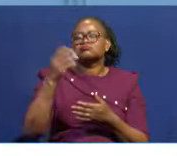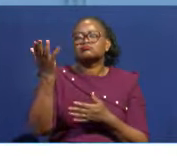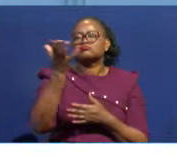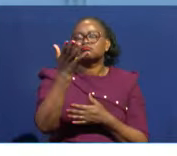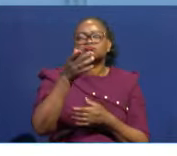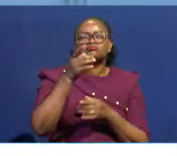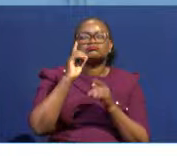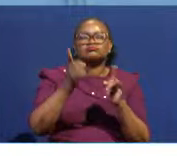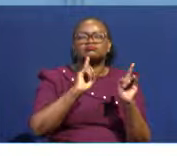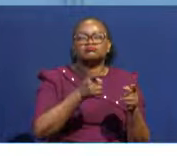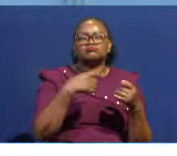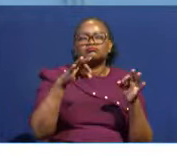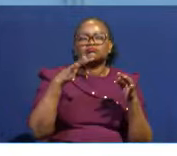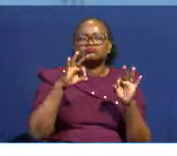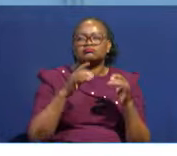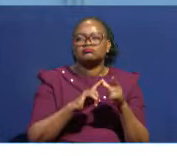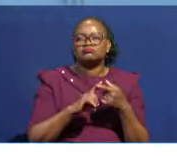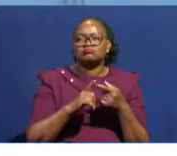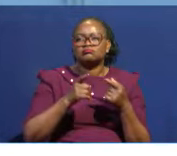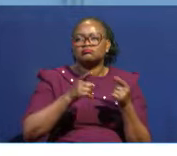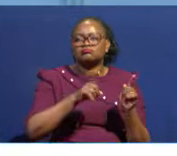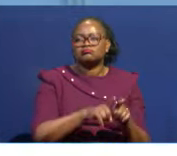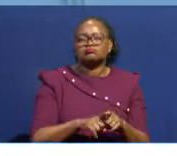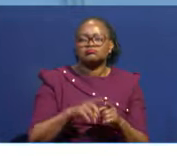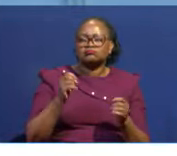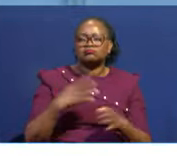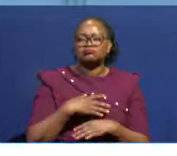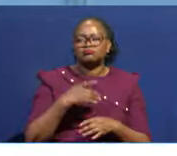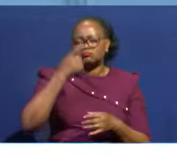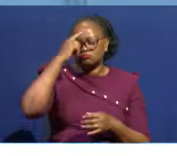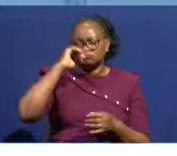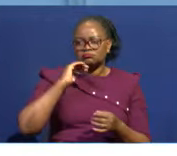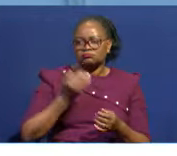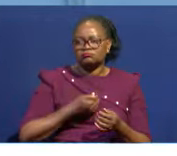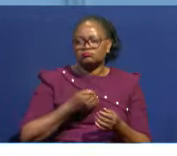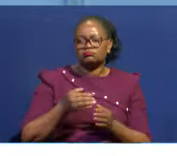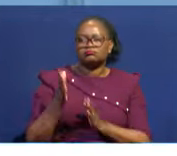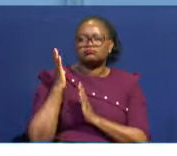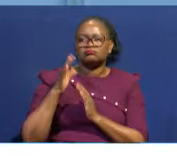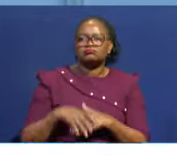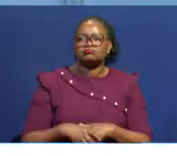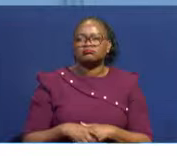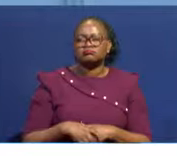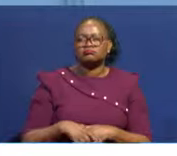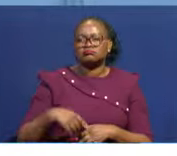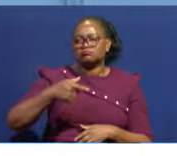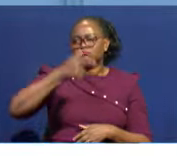he's out there roaming freely, and we also fear for our security.